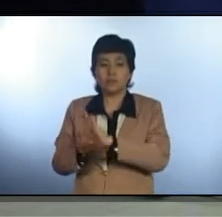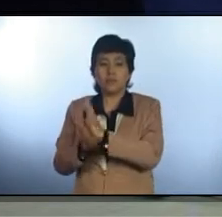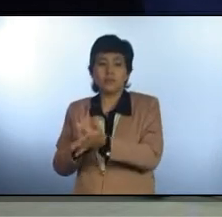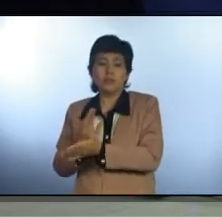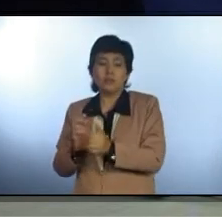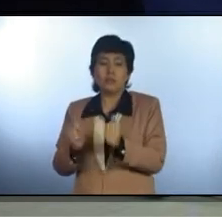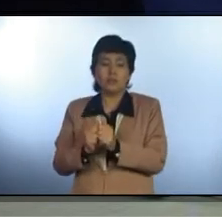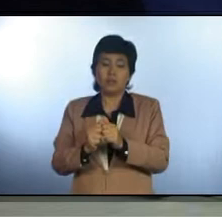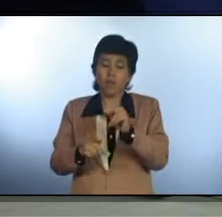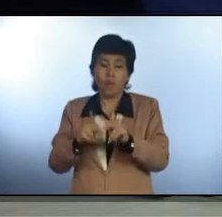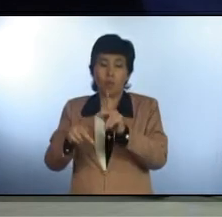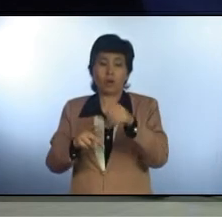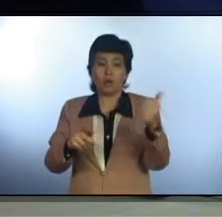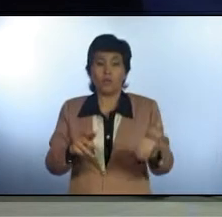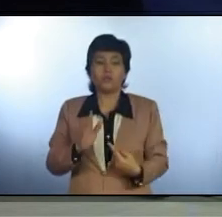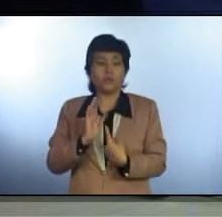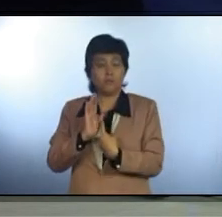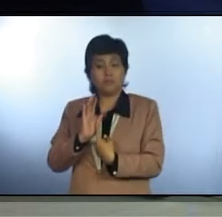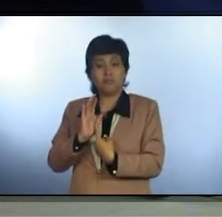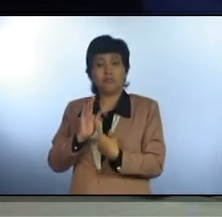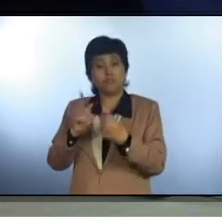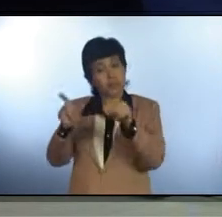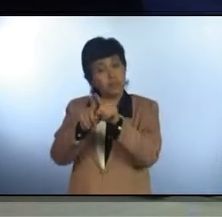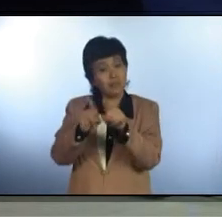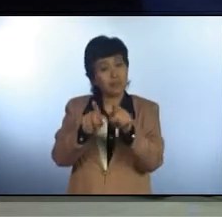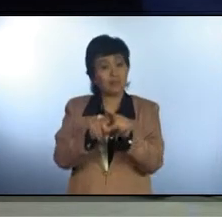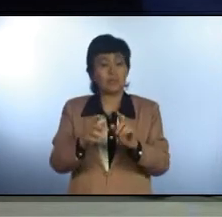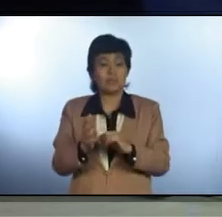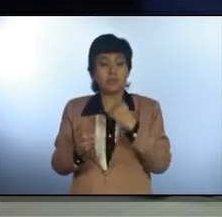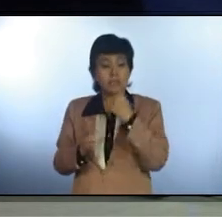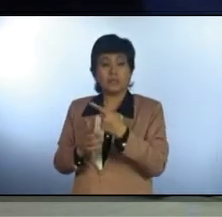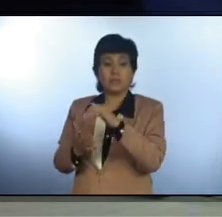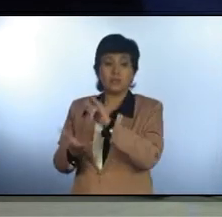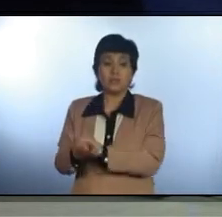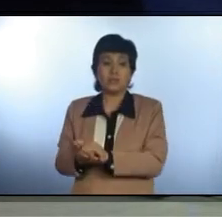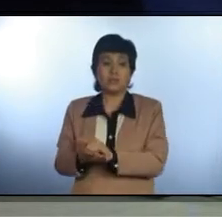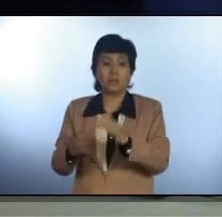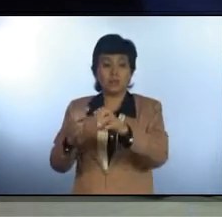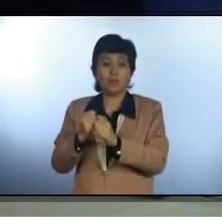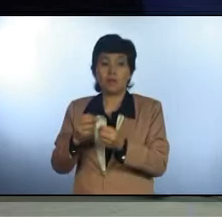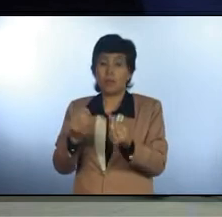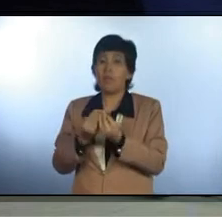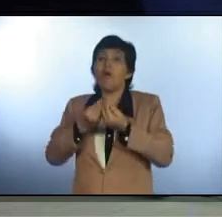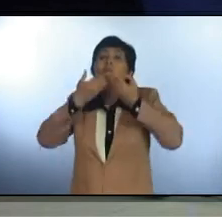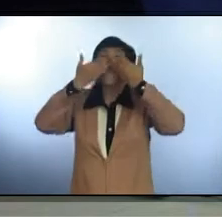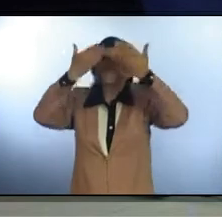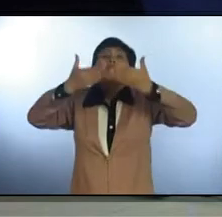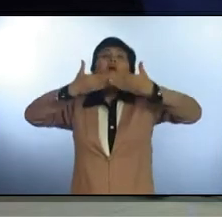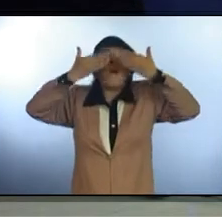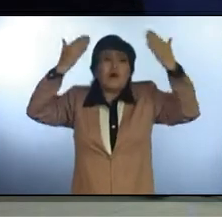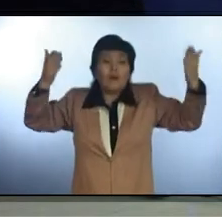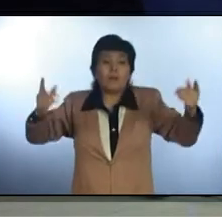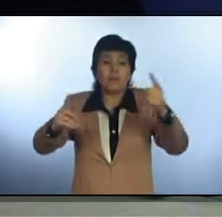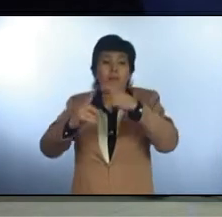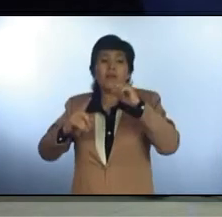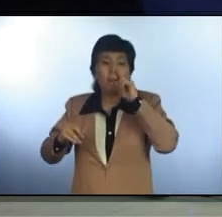mingle with the other people to show similarity. Some people say it is to get more fresh air. Some people say